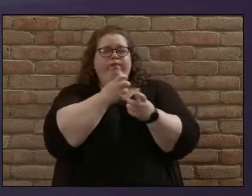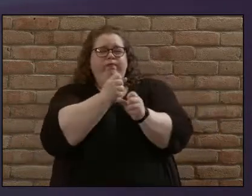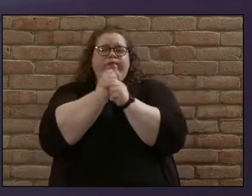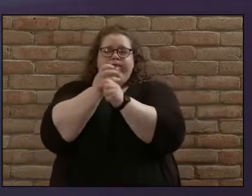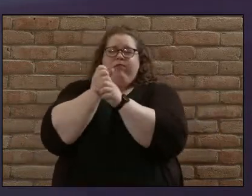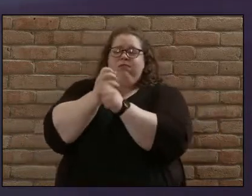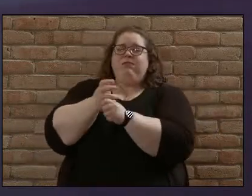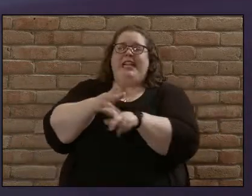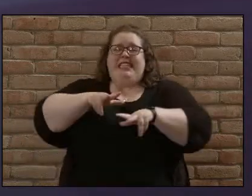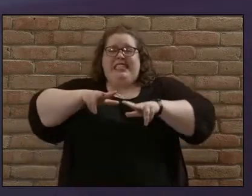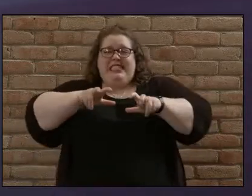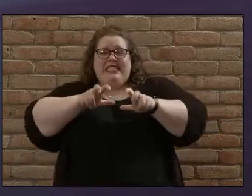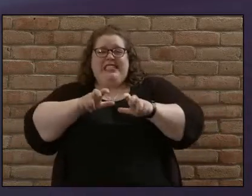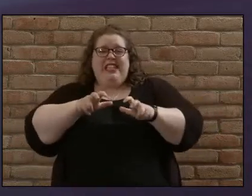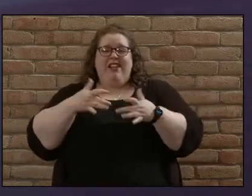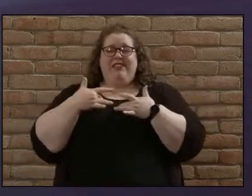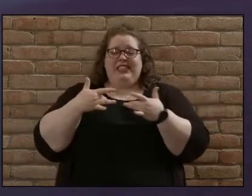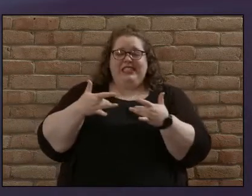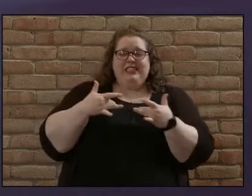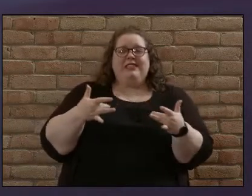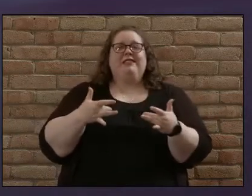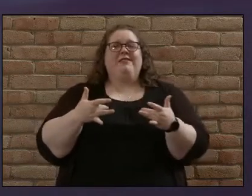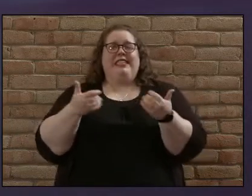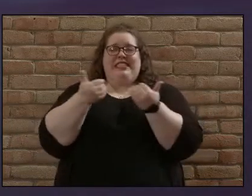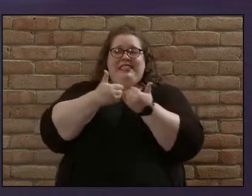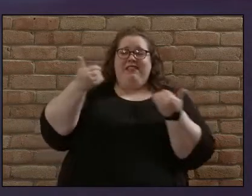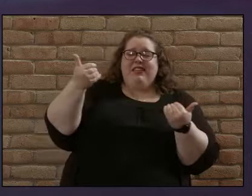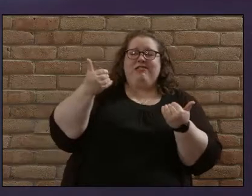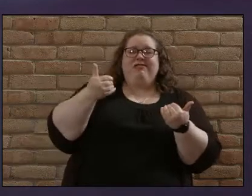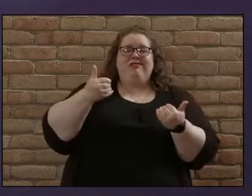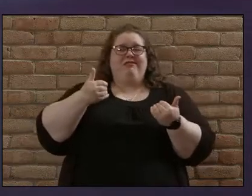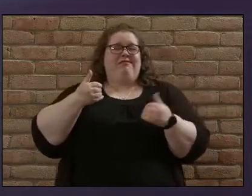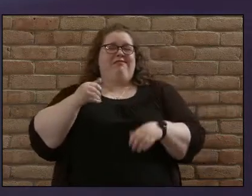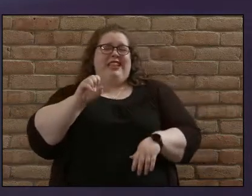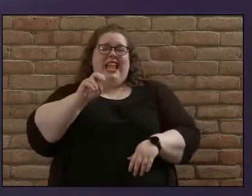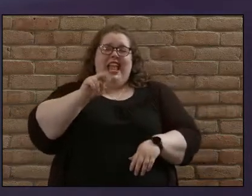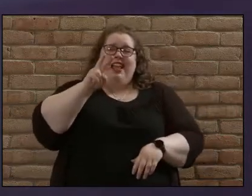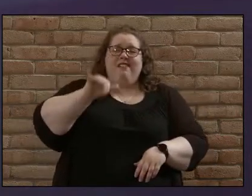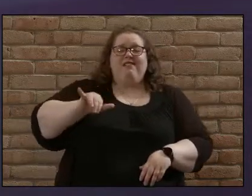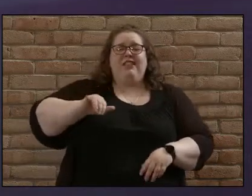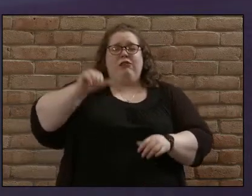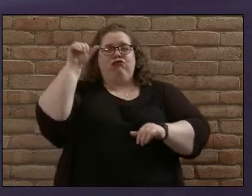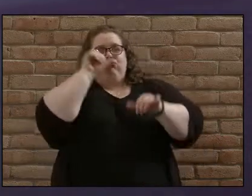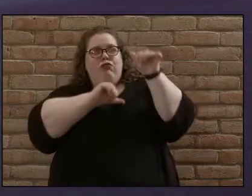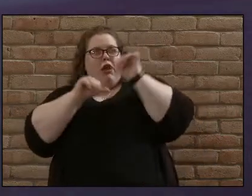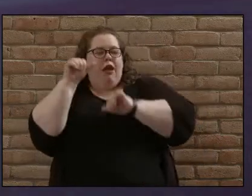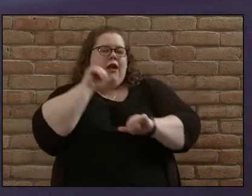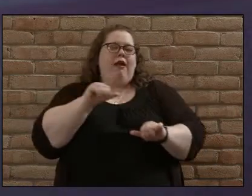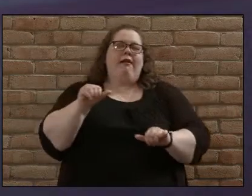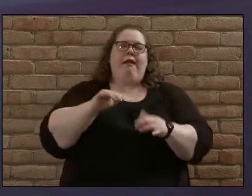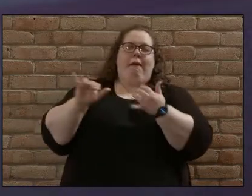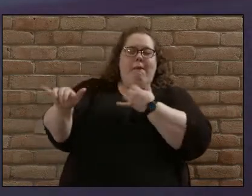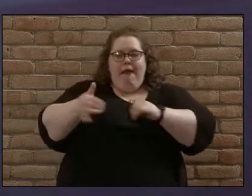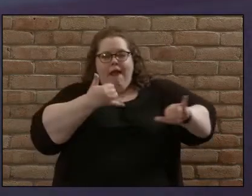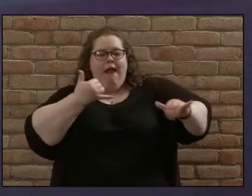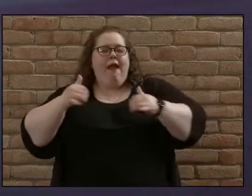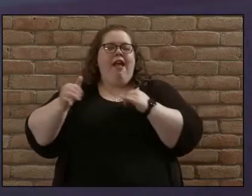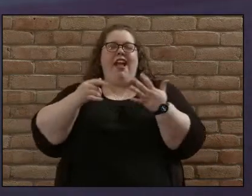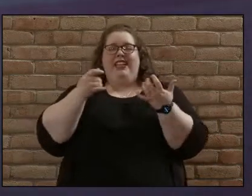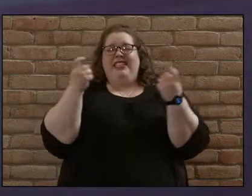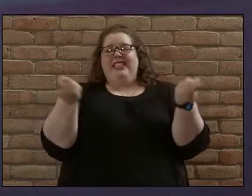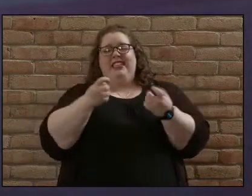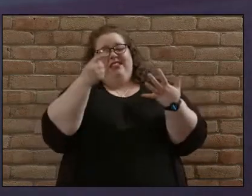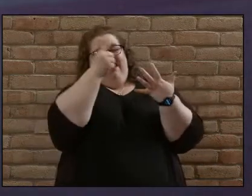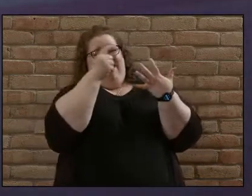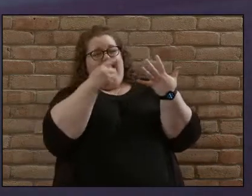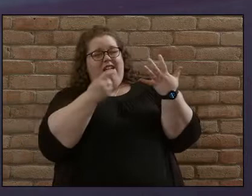ambition, dissension, division, envy, drunkenness, wild parties, and other sins like